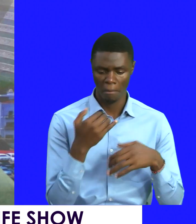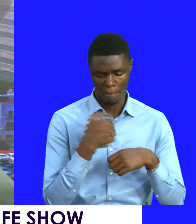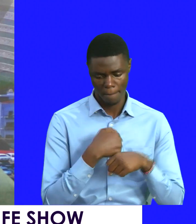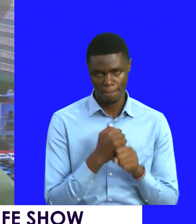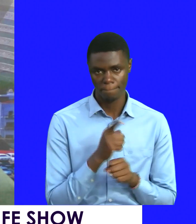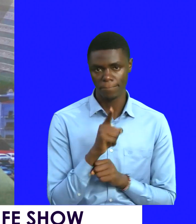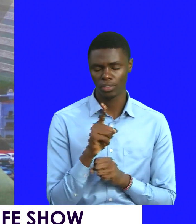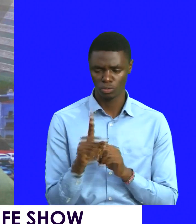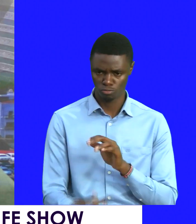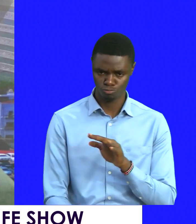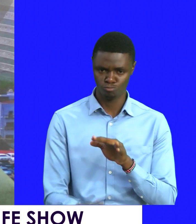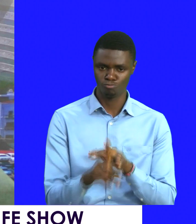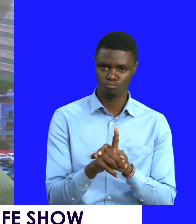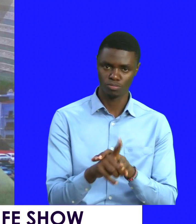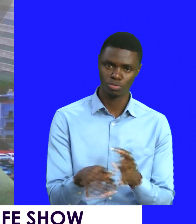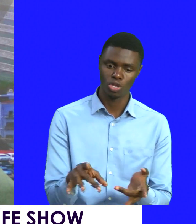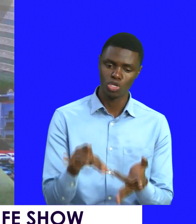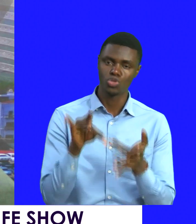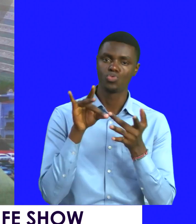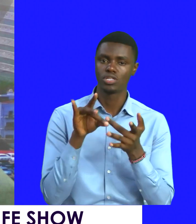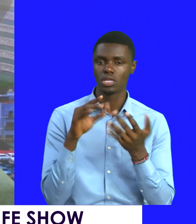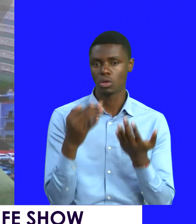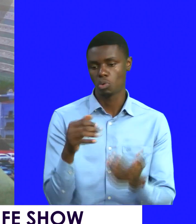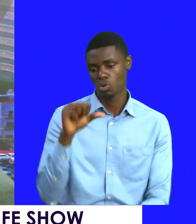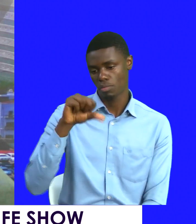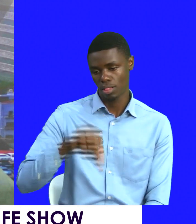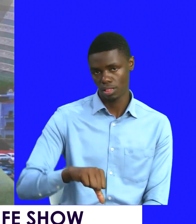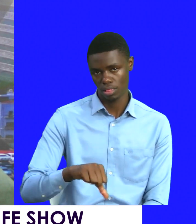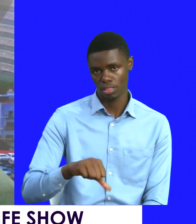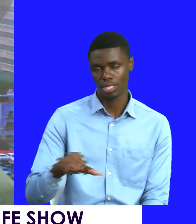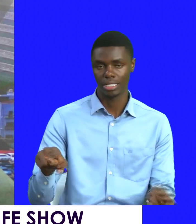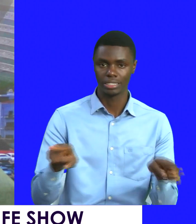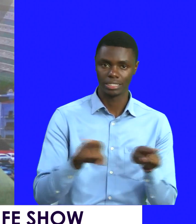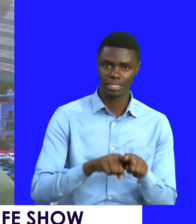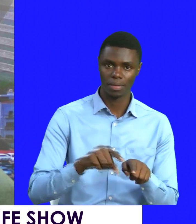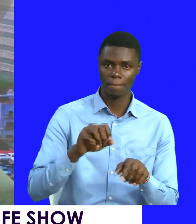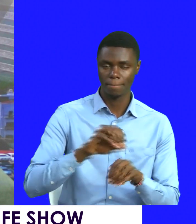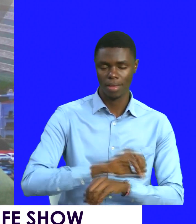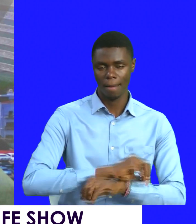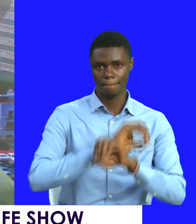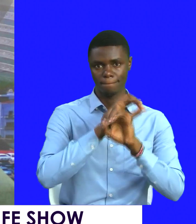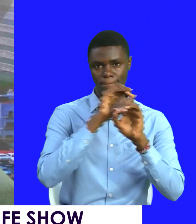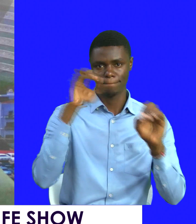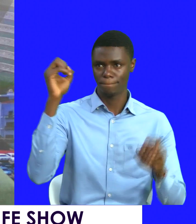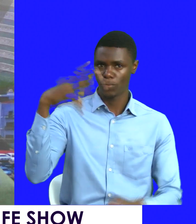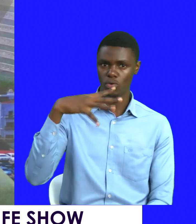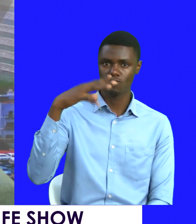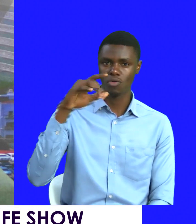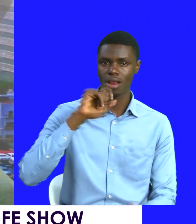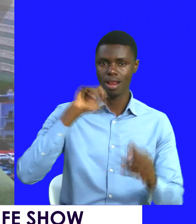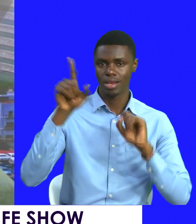you come out like the shining star that you are. You know, people